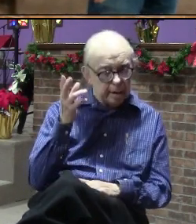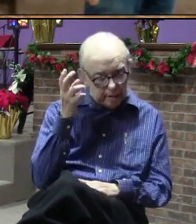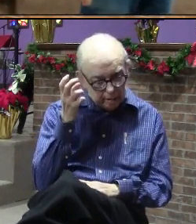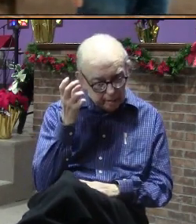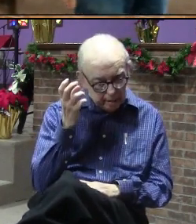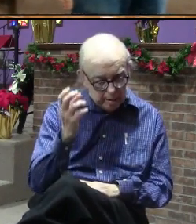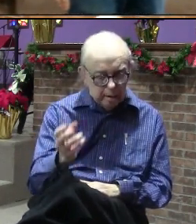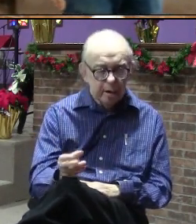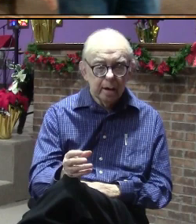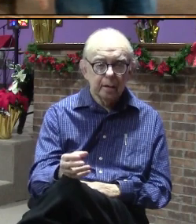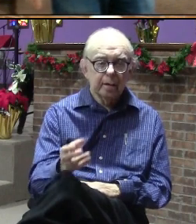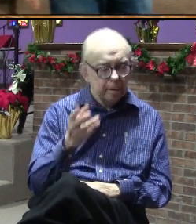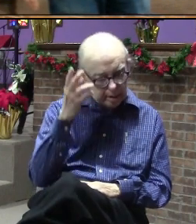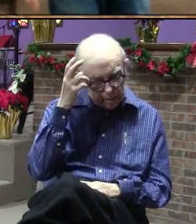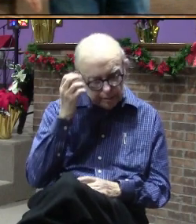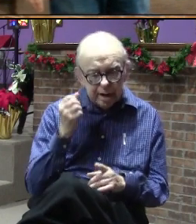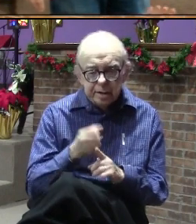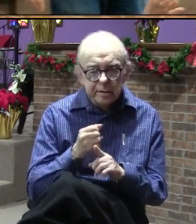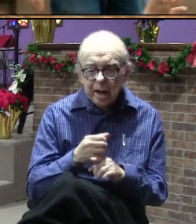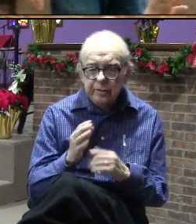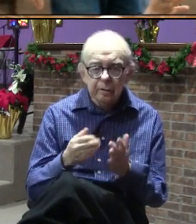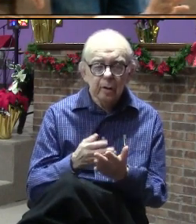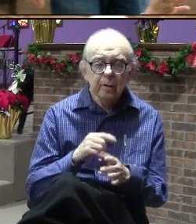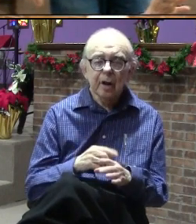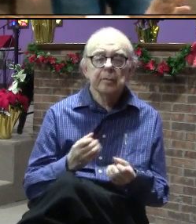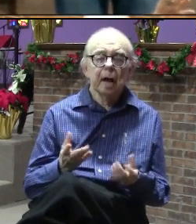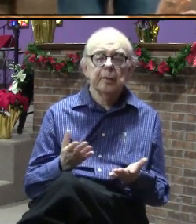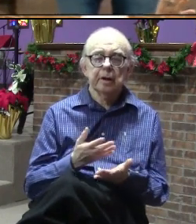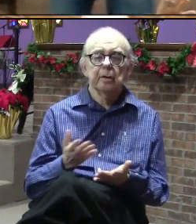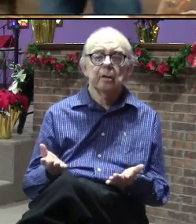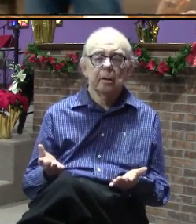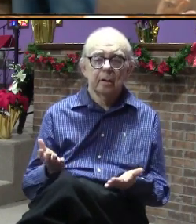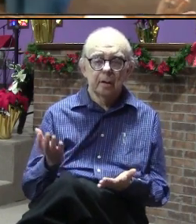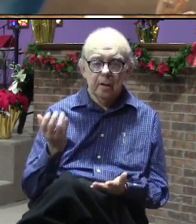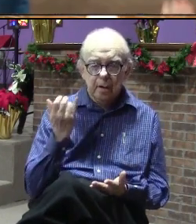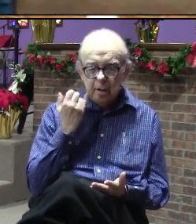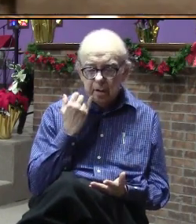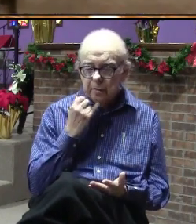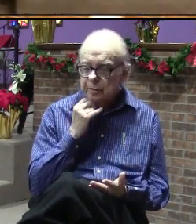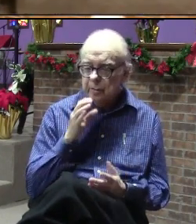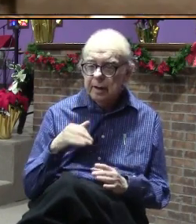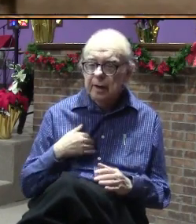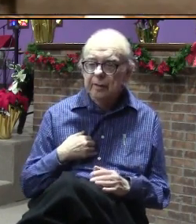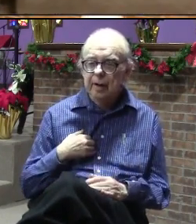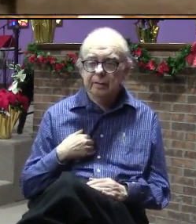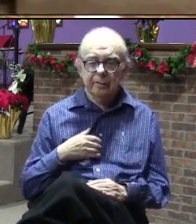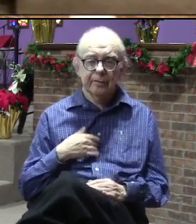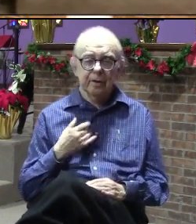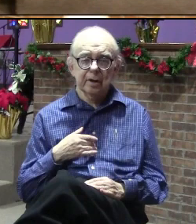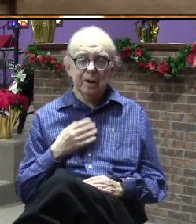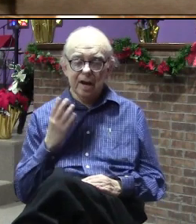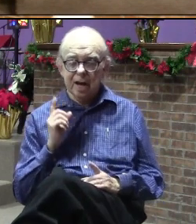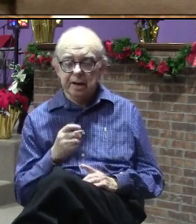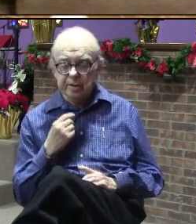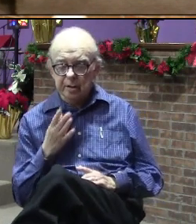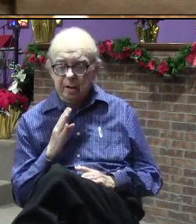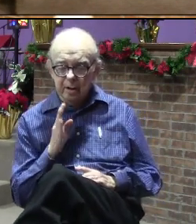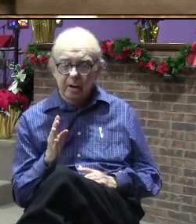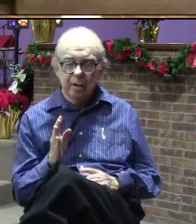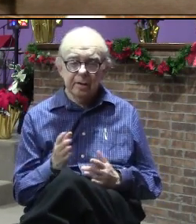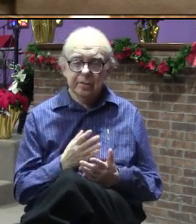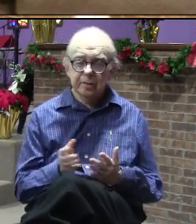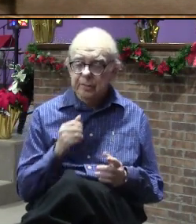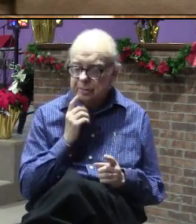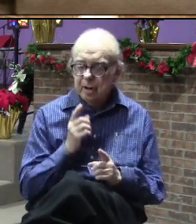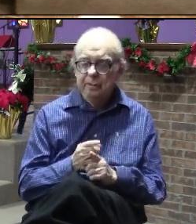How many of you all get attacked by Satan? If you don't, I need to talk to you. Because something ain't